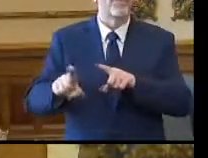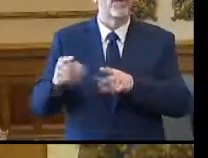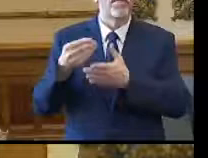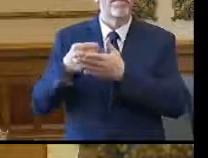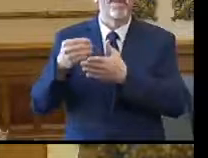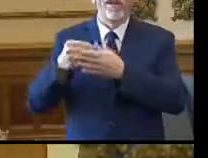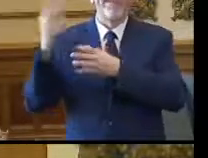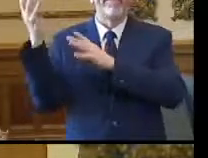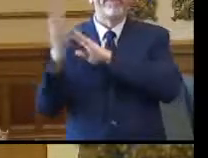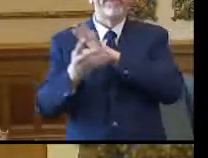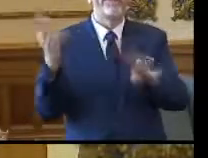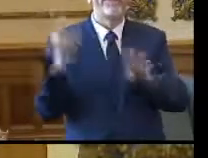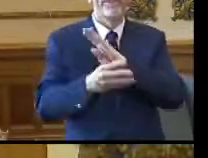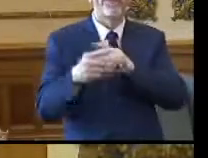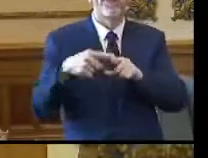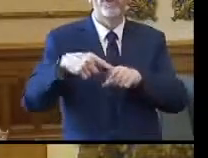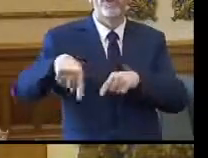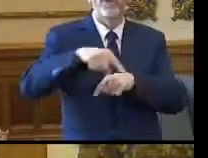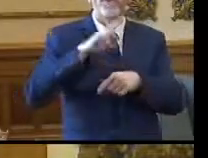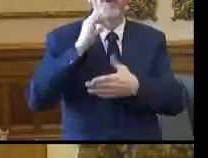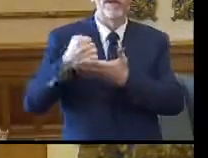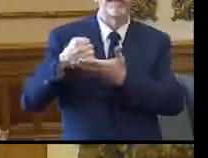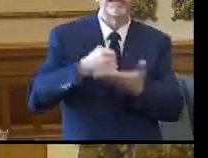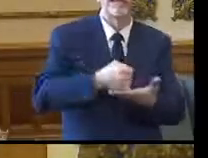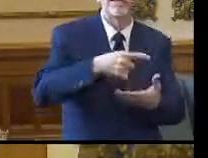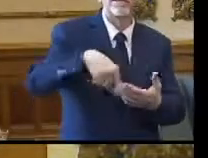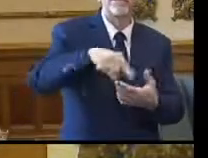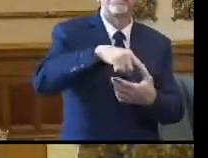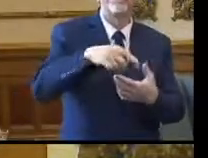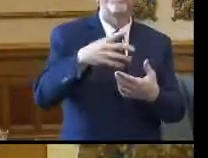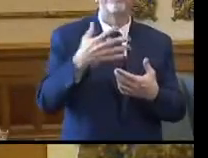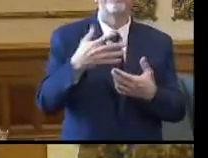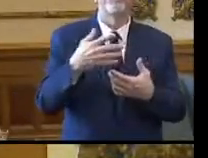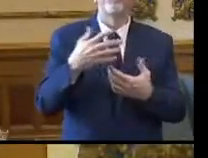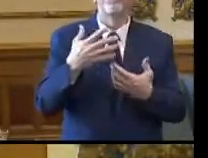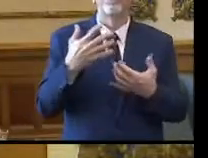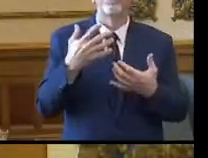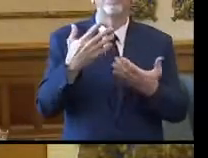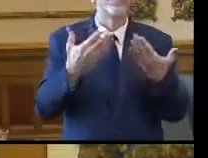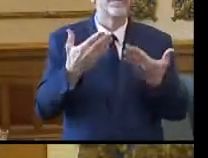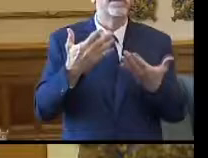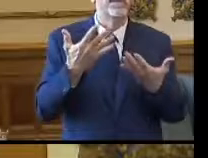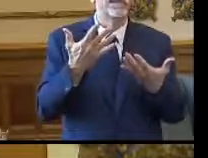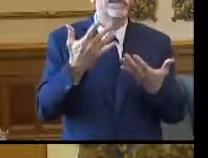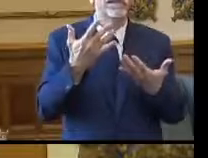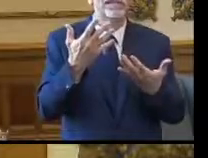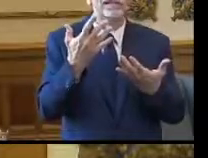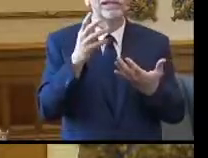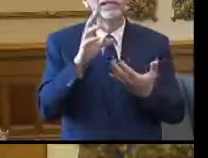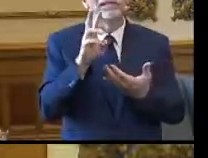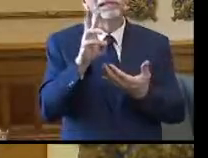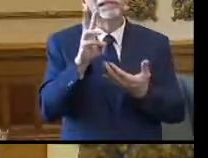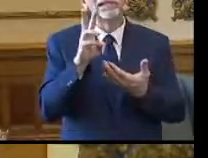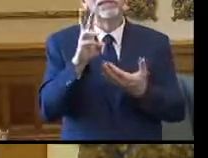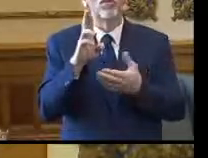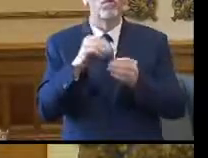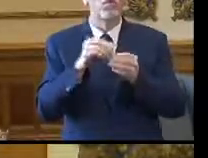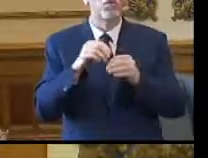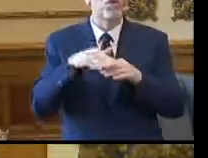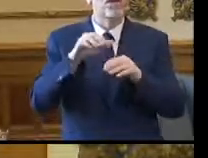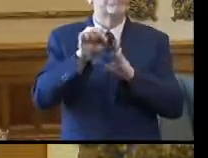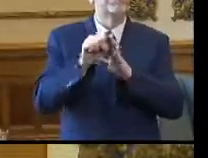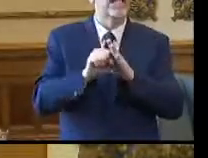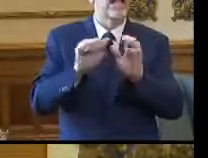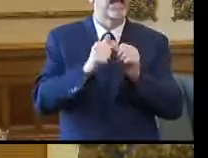of which there will be assistance involving at least a half a dozen or more state agencies as far